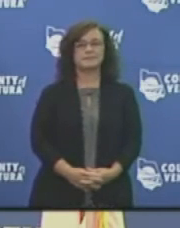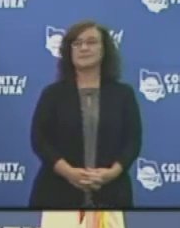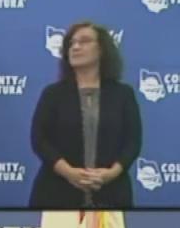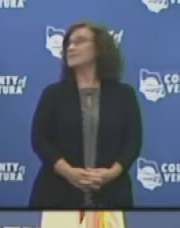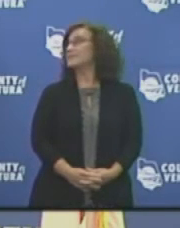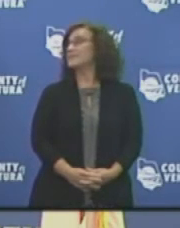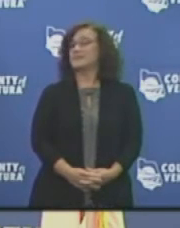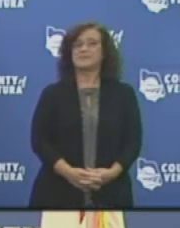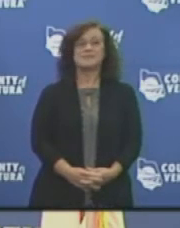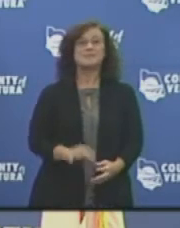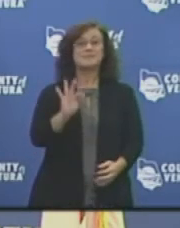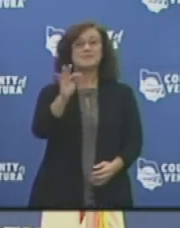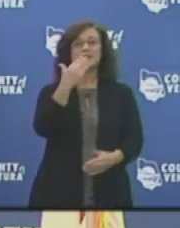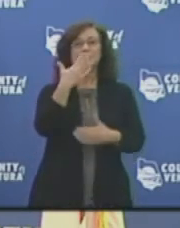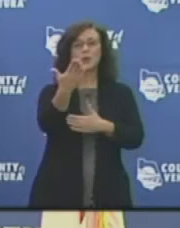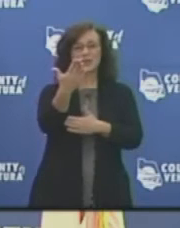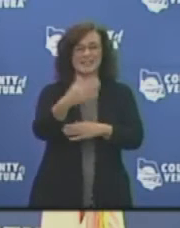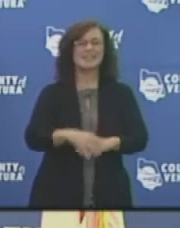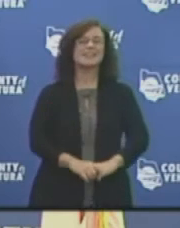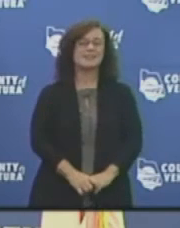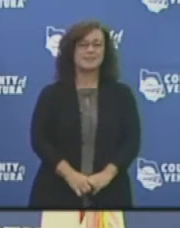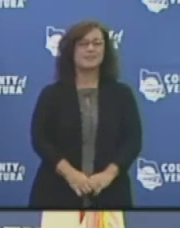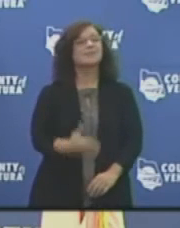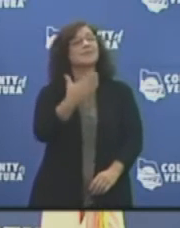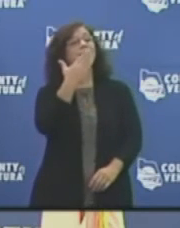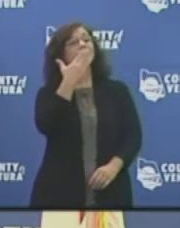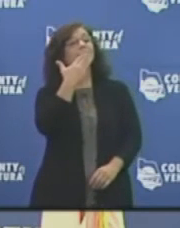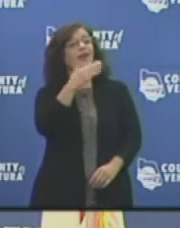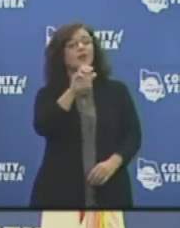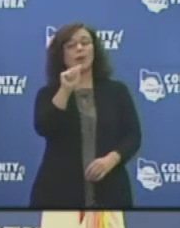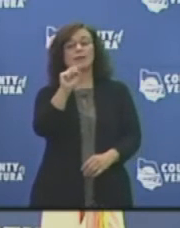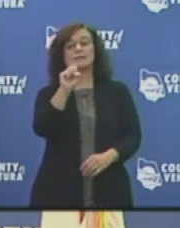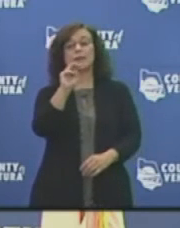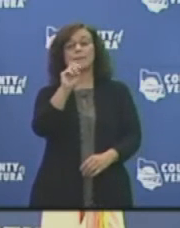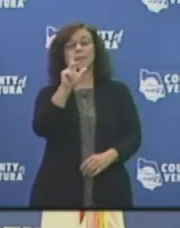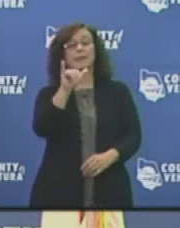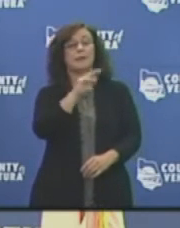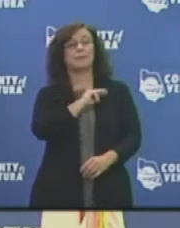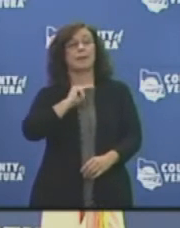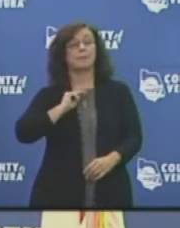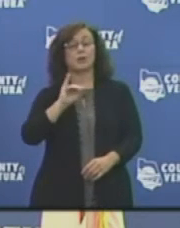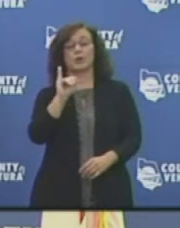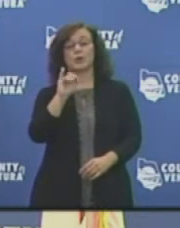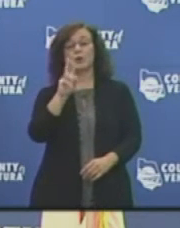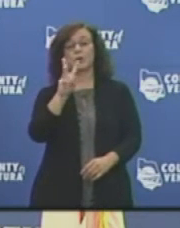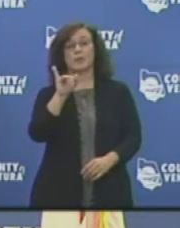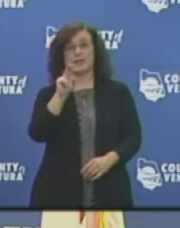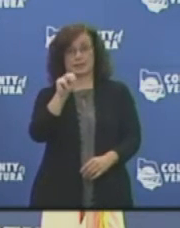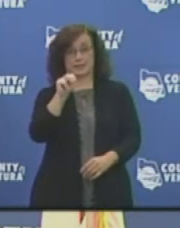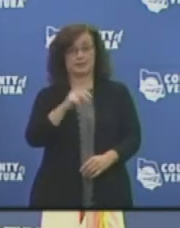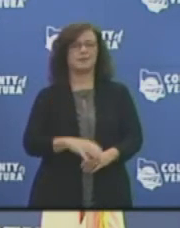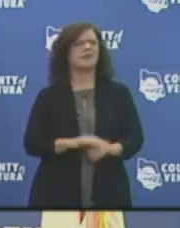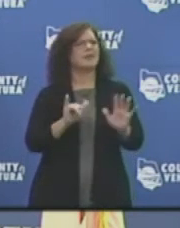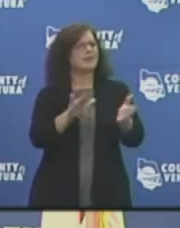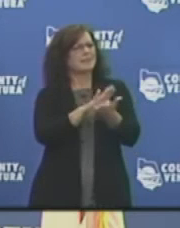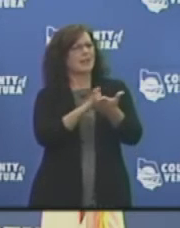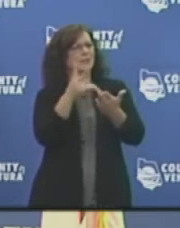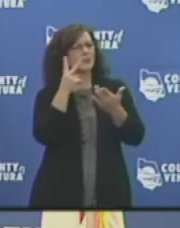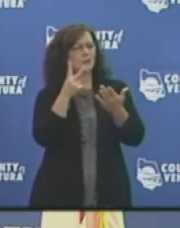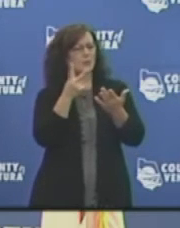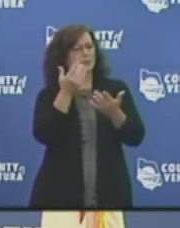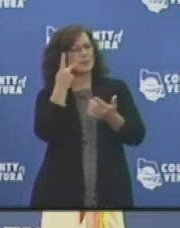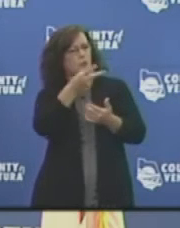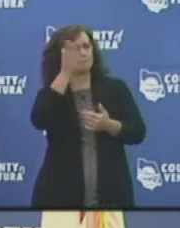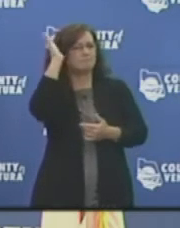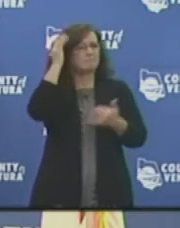Well, good morning, and thank you so much, Assemblymember Irwin. Wonderful to have you here today, and it reminds me too that I think it's